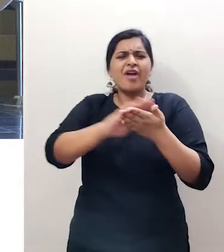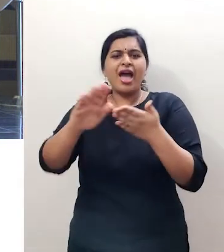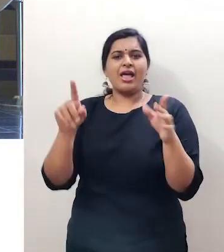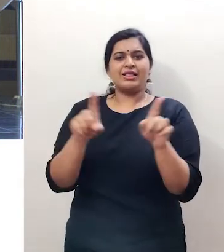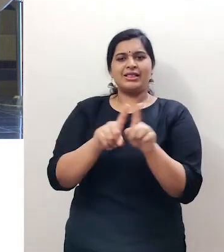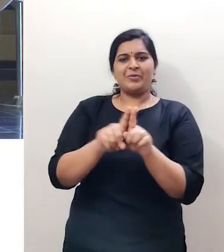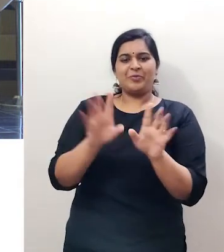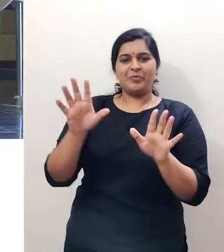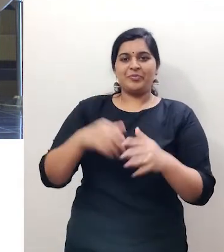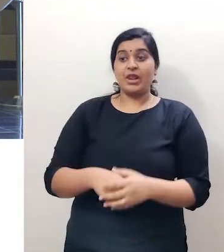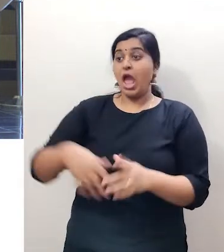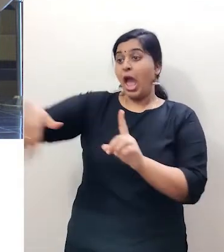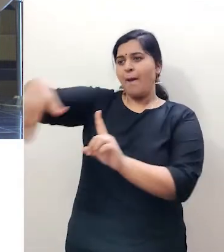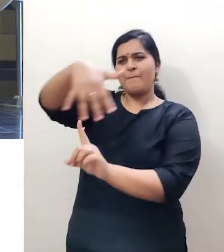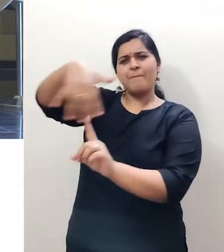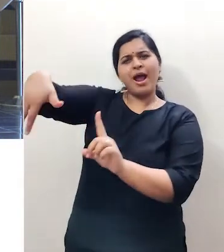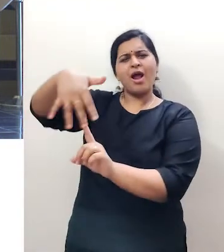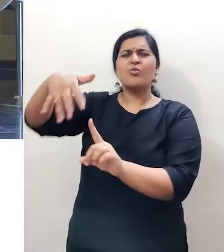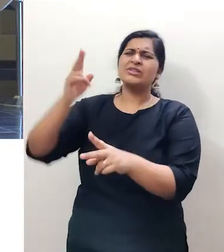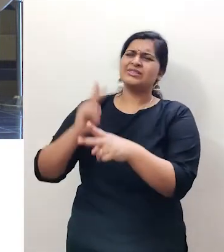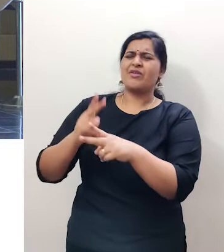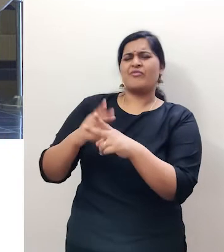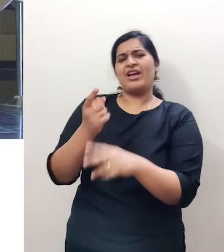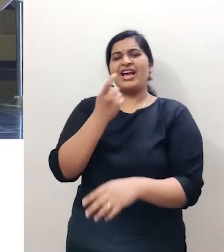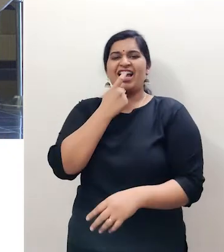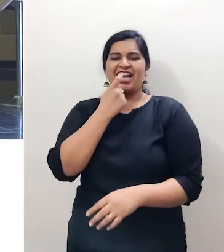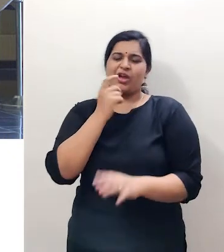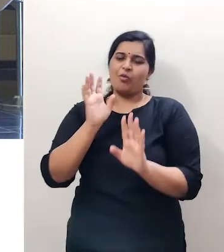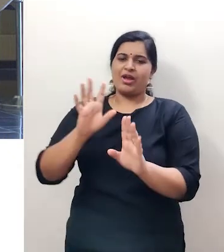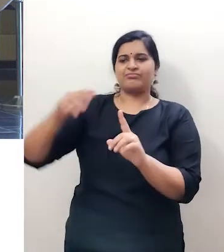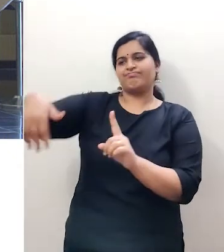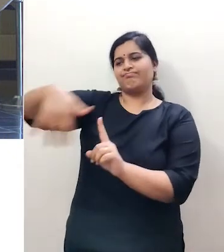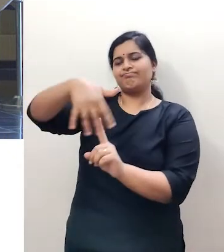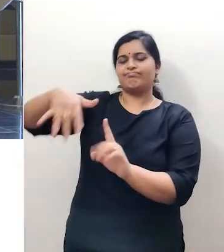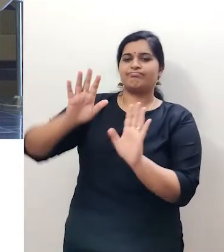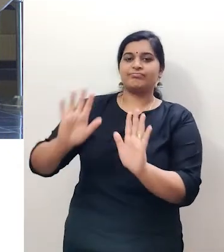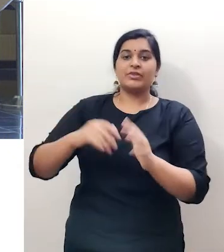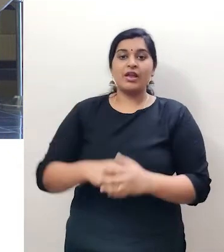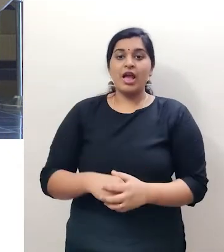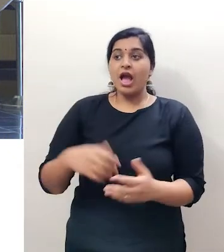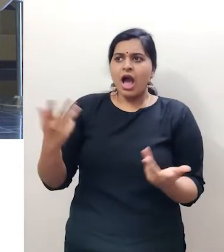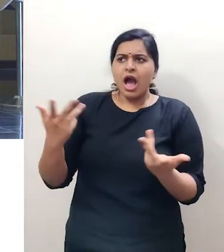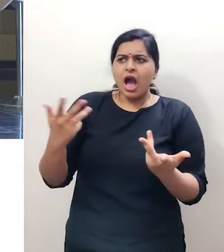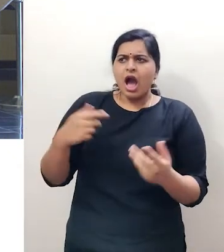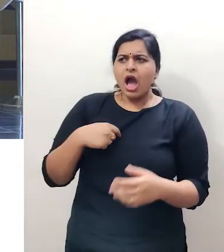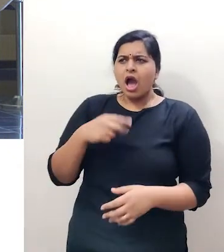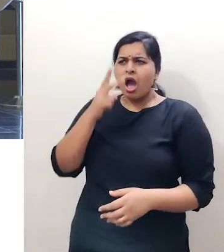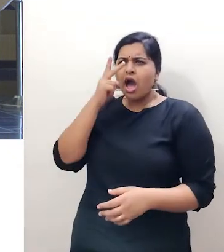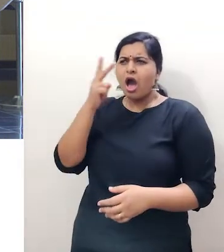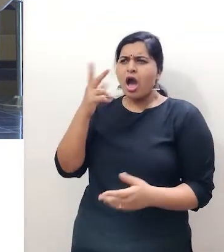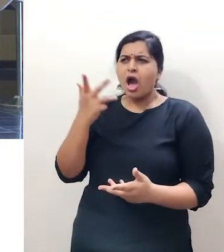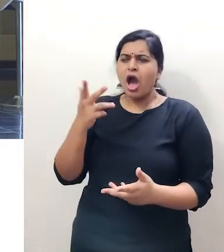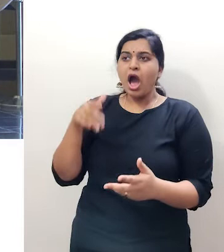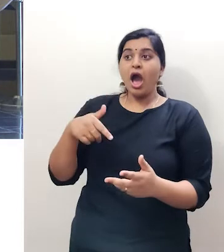flat composition. The background is left plain white, absolutely plain, which keeps